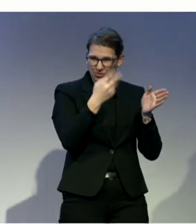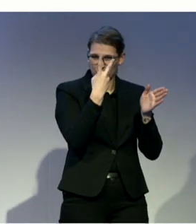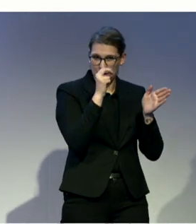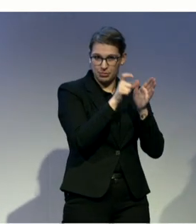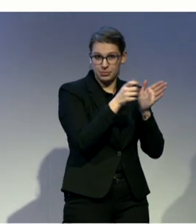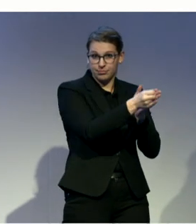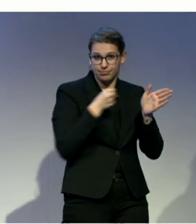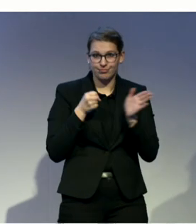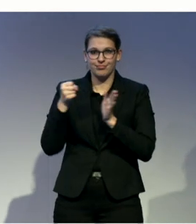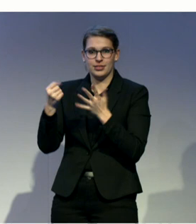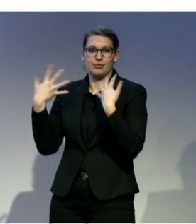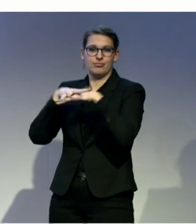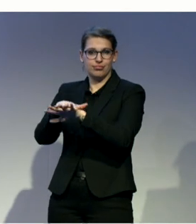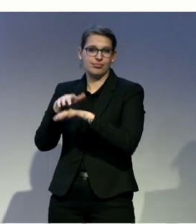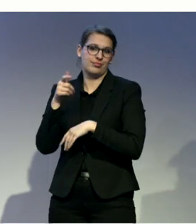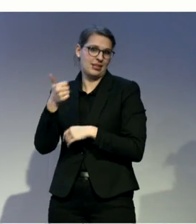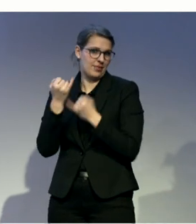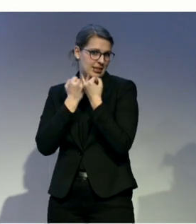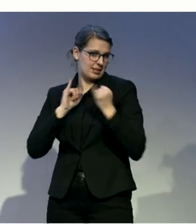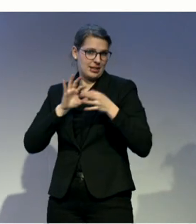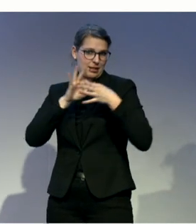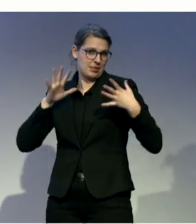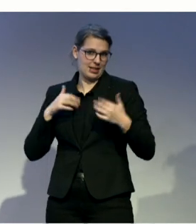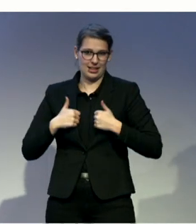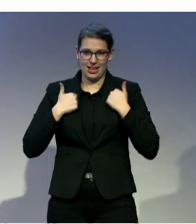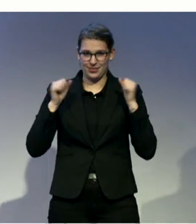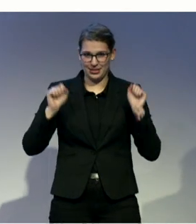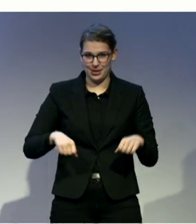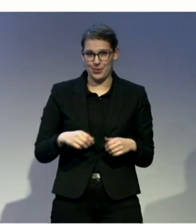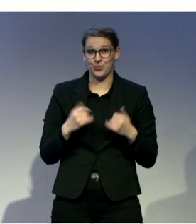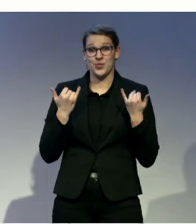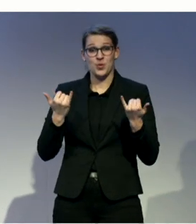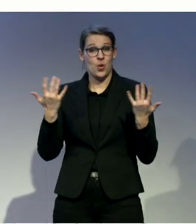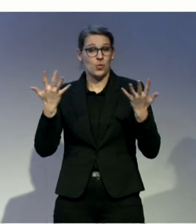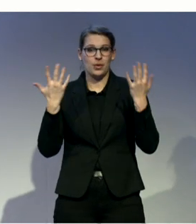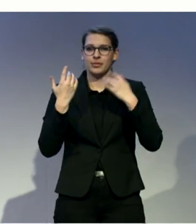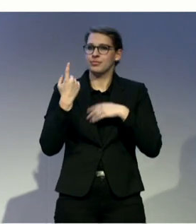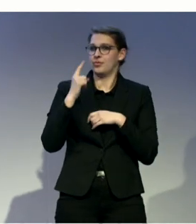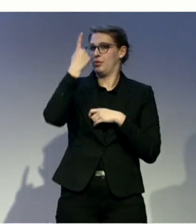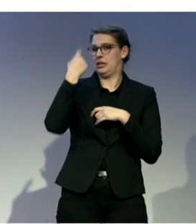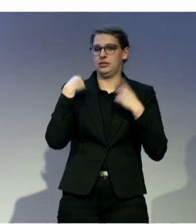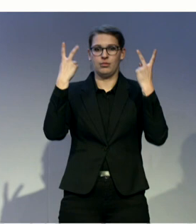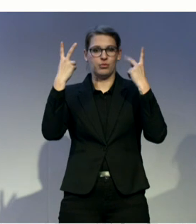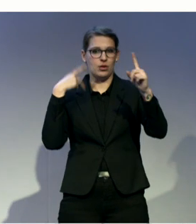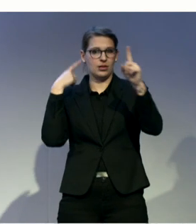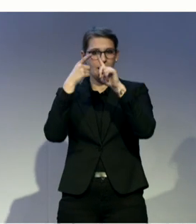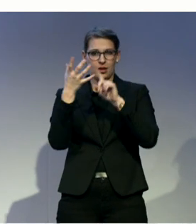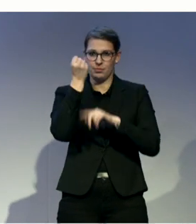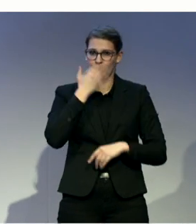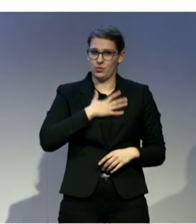And first of all, our main aim is independency, and our vector is direction